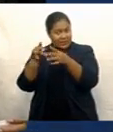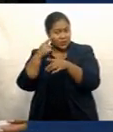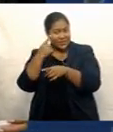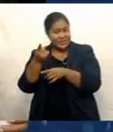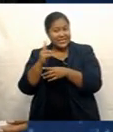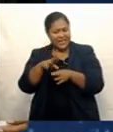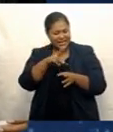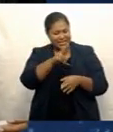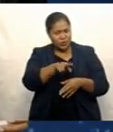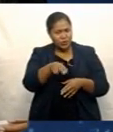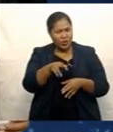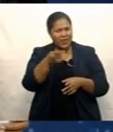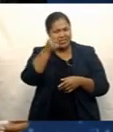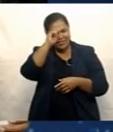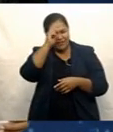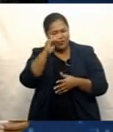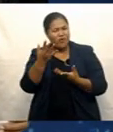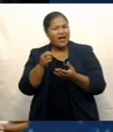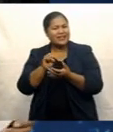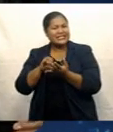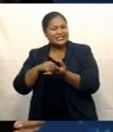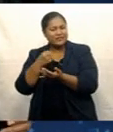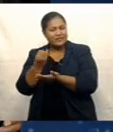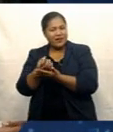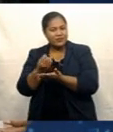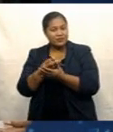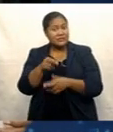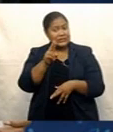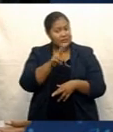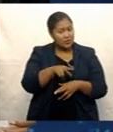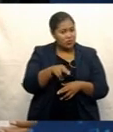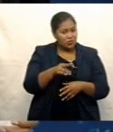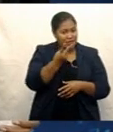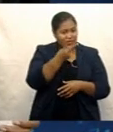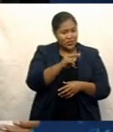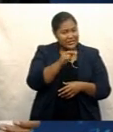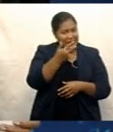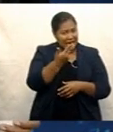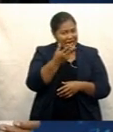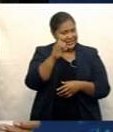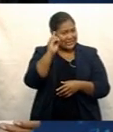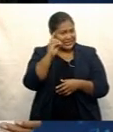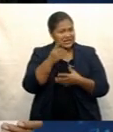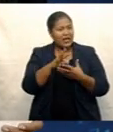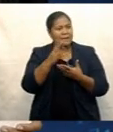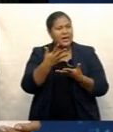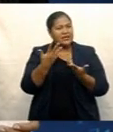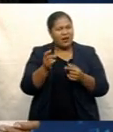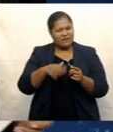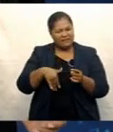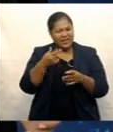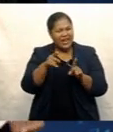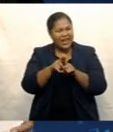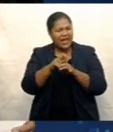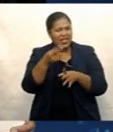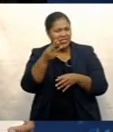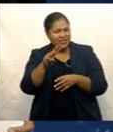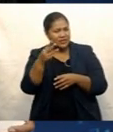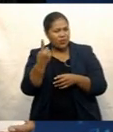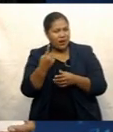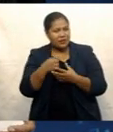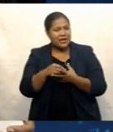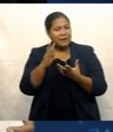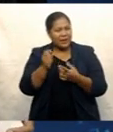is Nosori, Tavua and Savu Savu. Nosori was at 28 degrees but it felt like 31 and humidity was